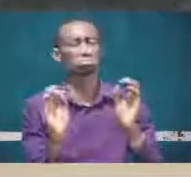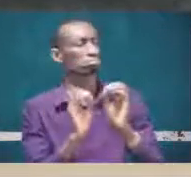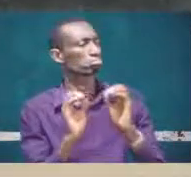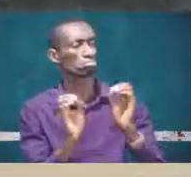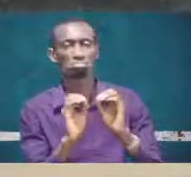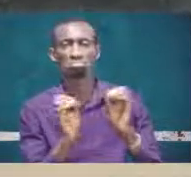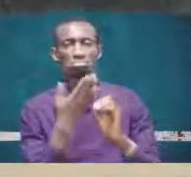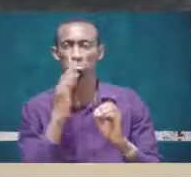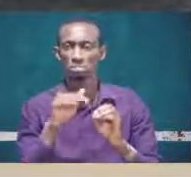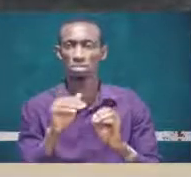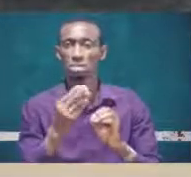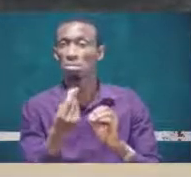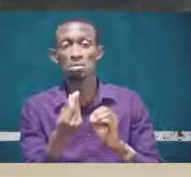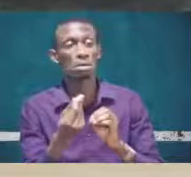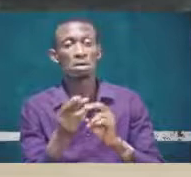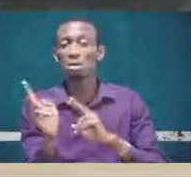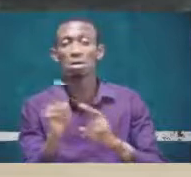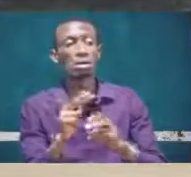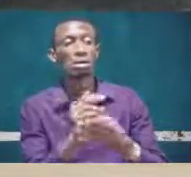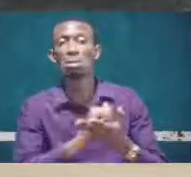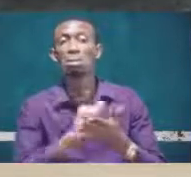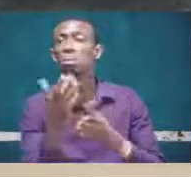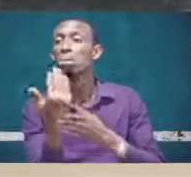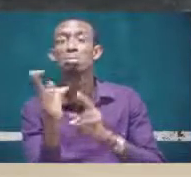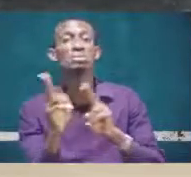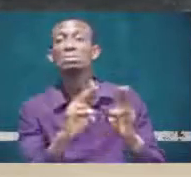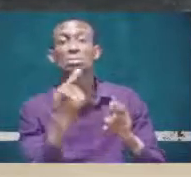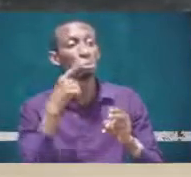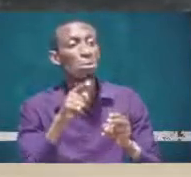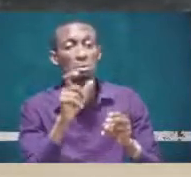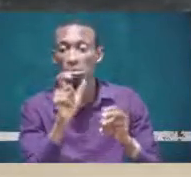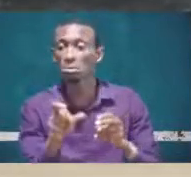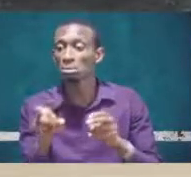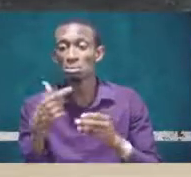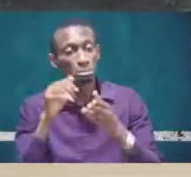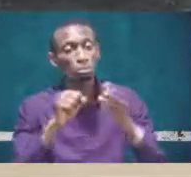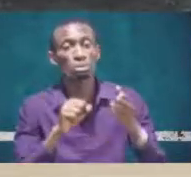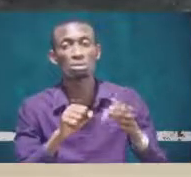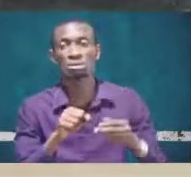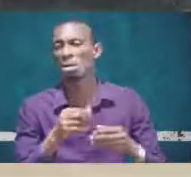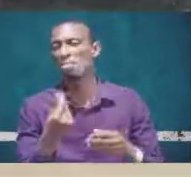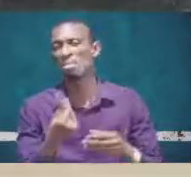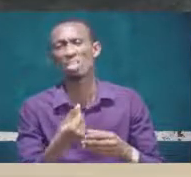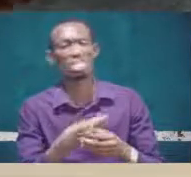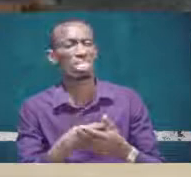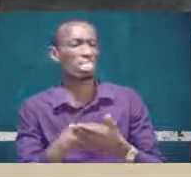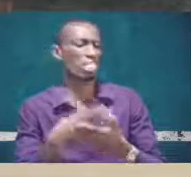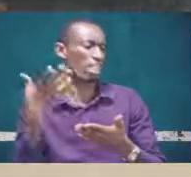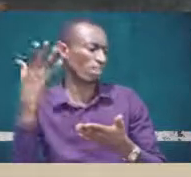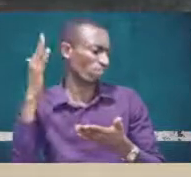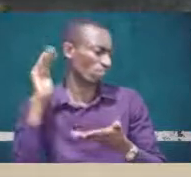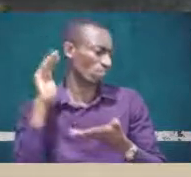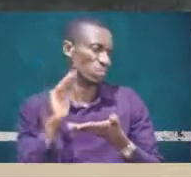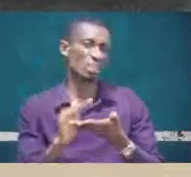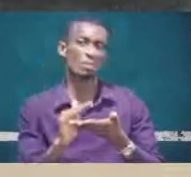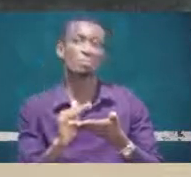accessed, meaning money will be forged, which will increase the supply of money, and money will lose value. It will not maintain value.